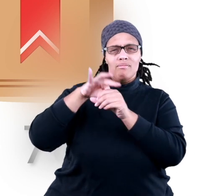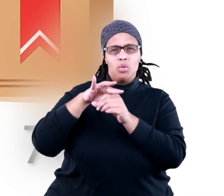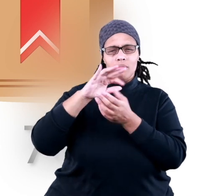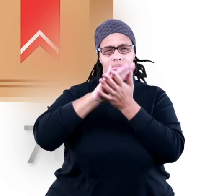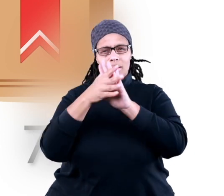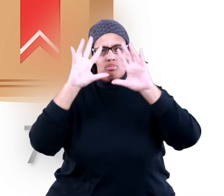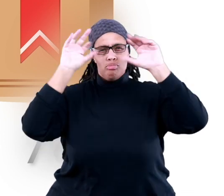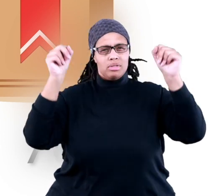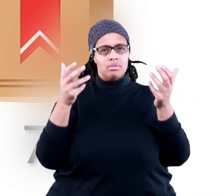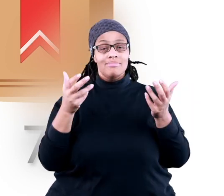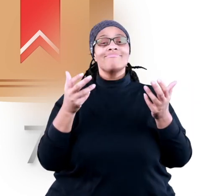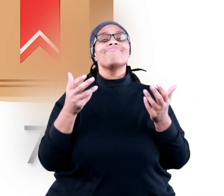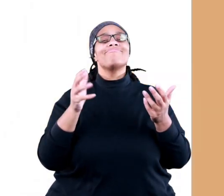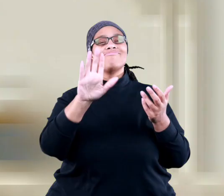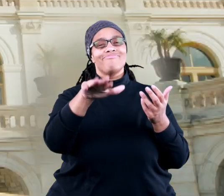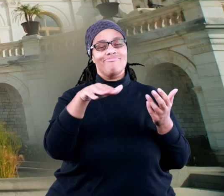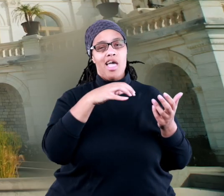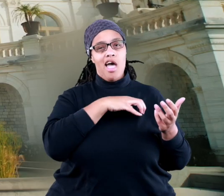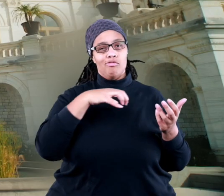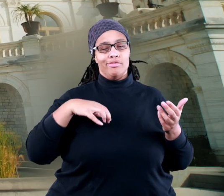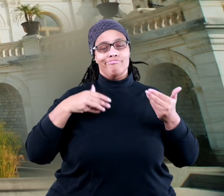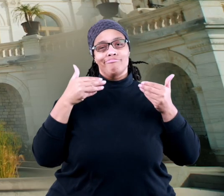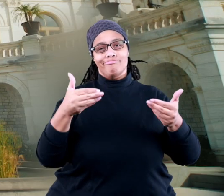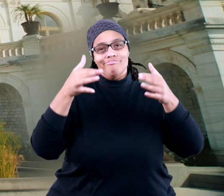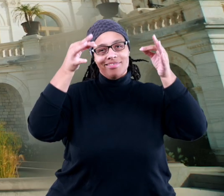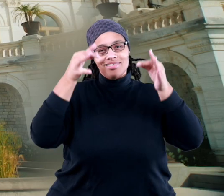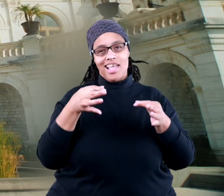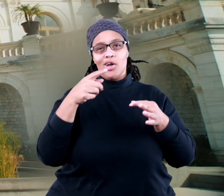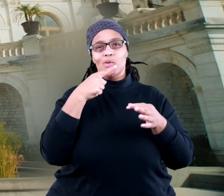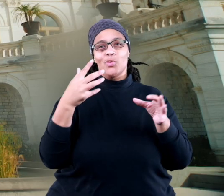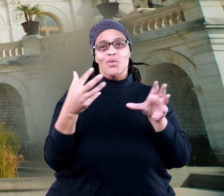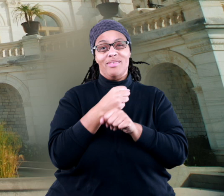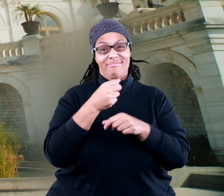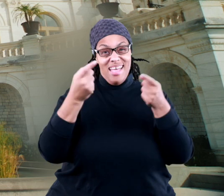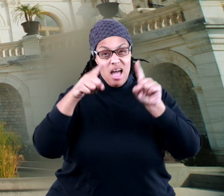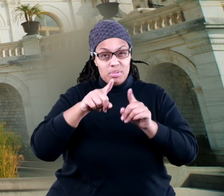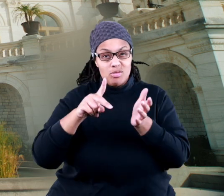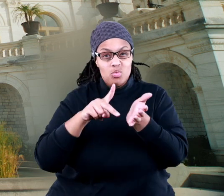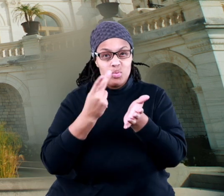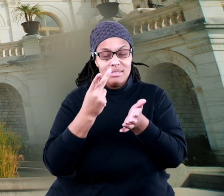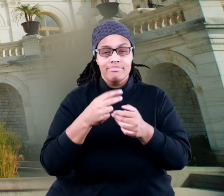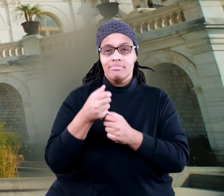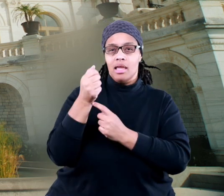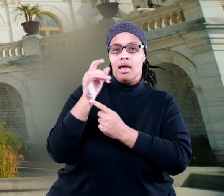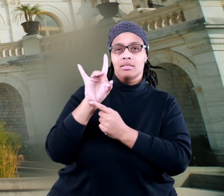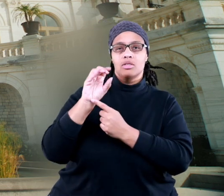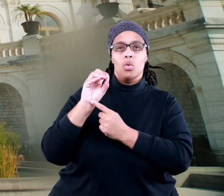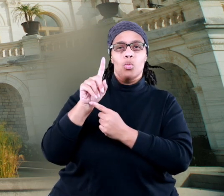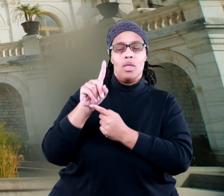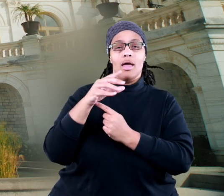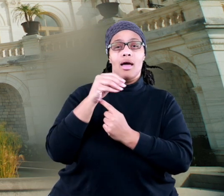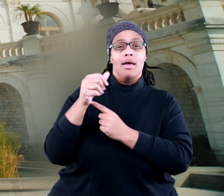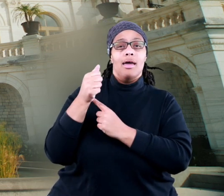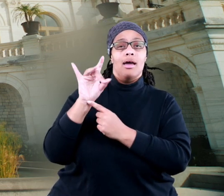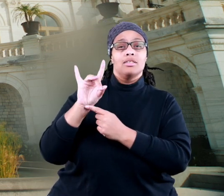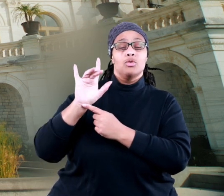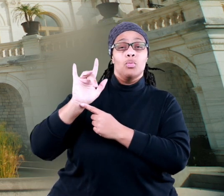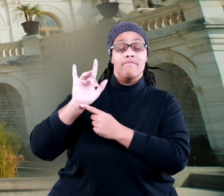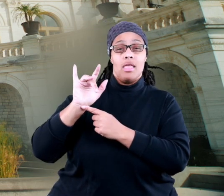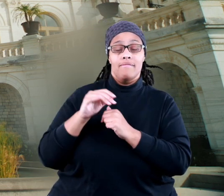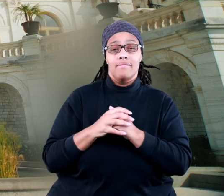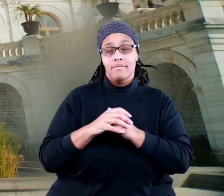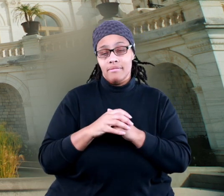to become president? Then Congress decides who wins. This has happened twice, 1801